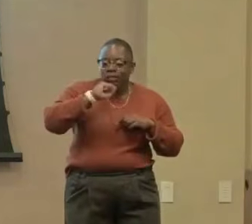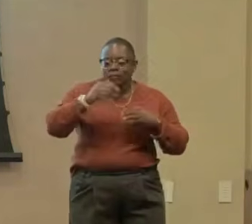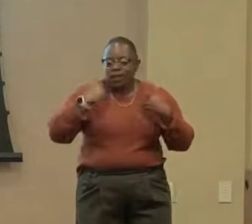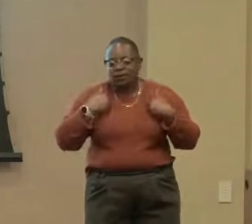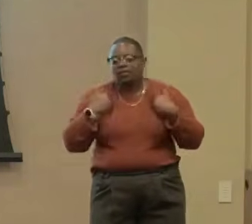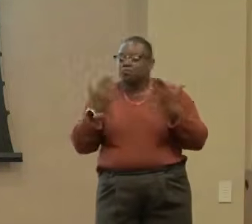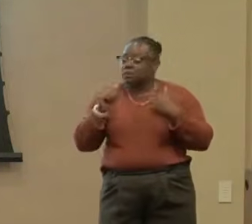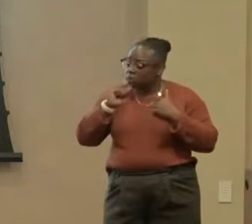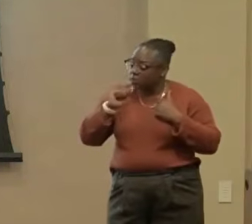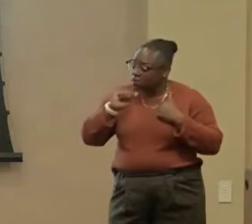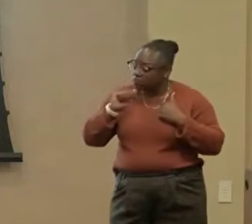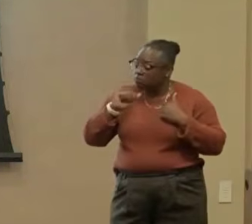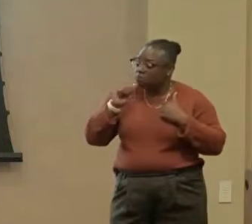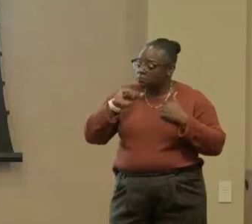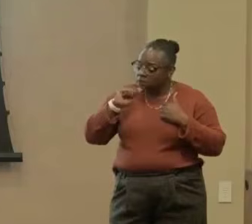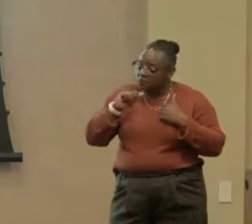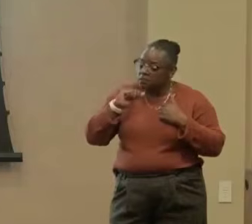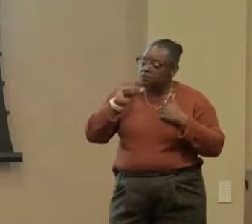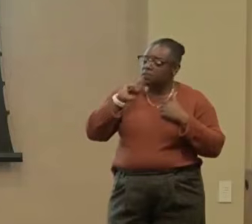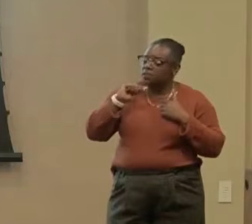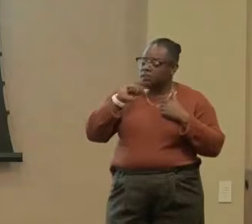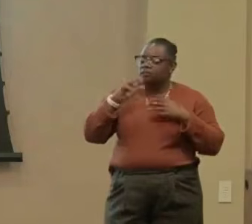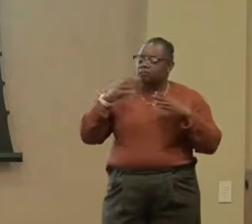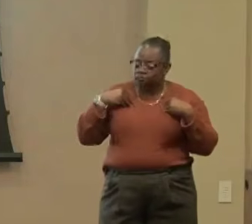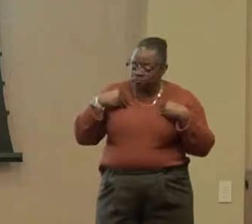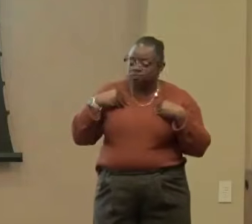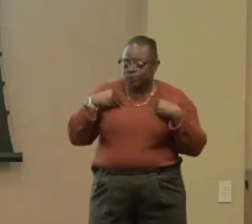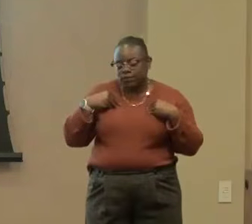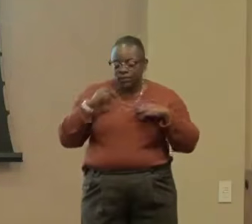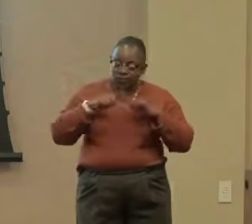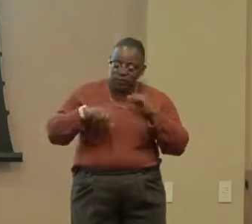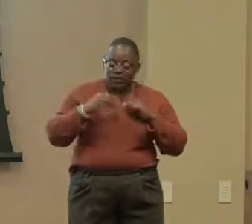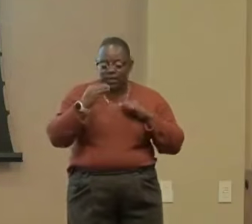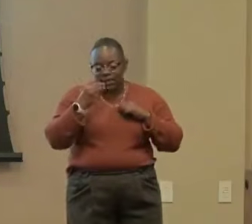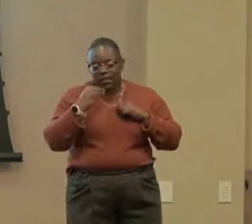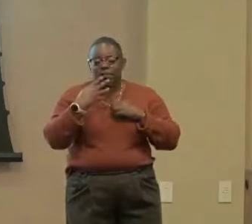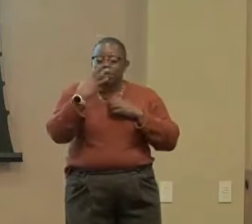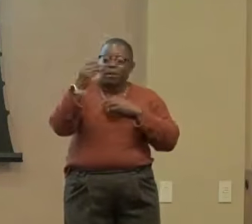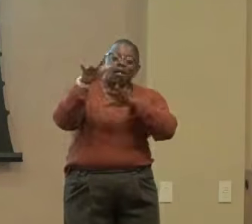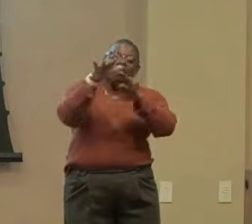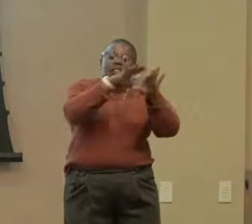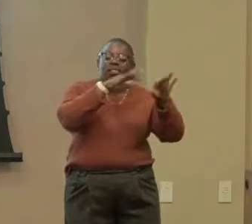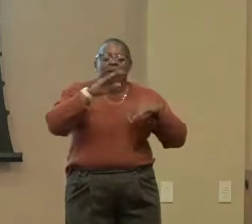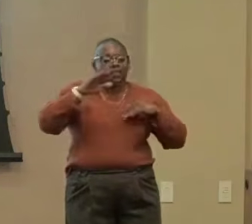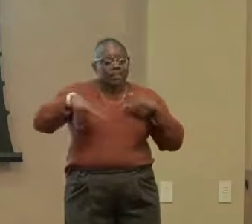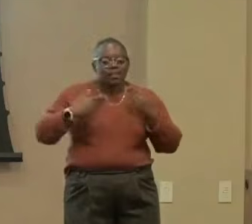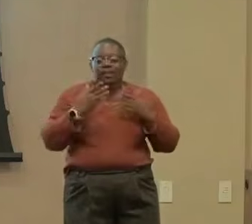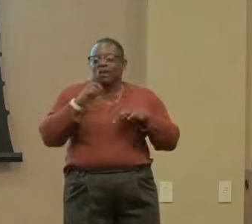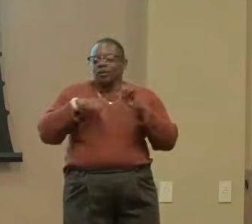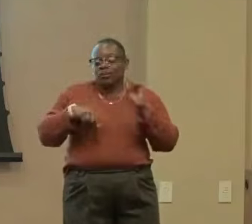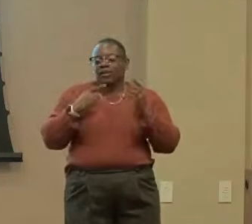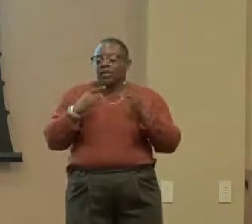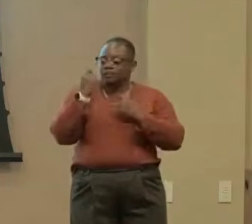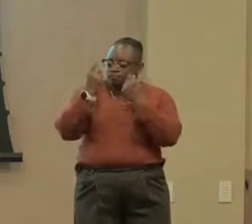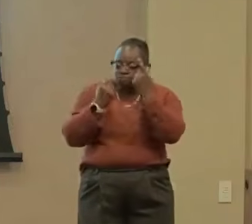I'm just as accepting and acceptable that we can't be eating like this or out that late or whatever it